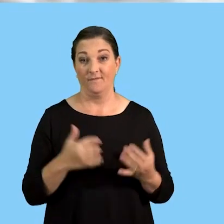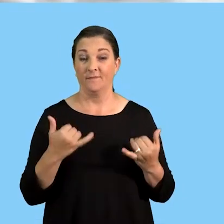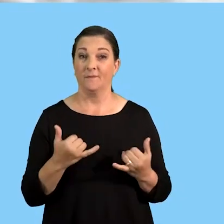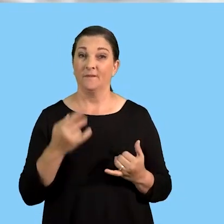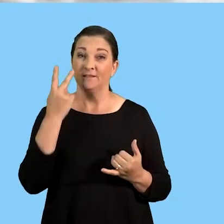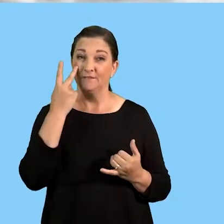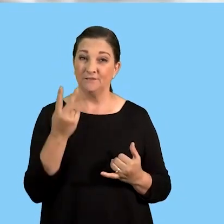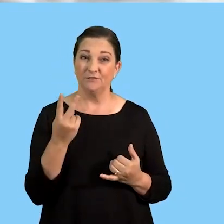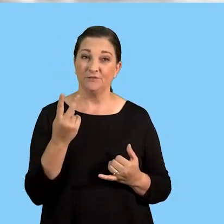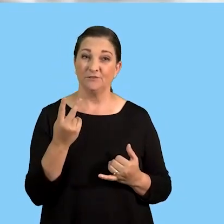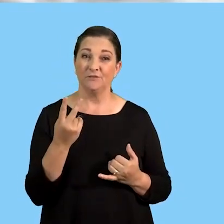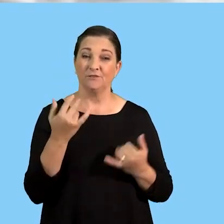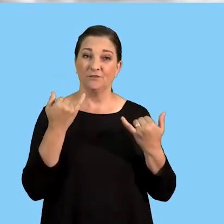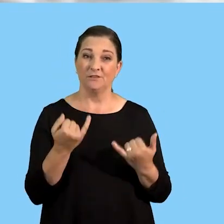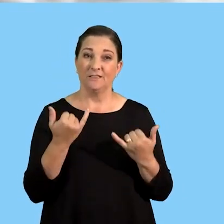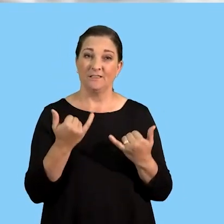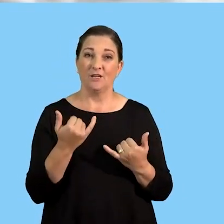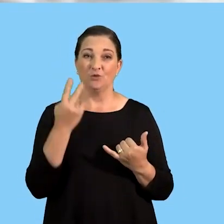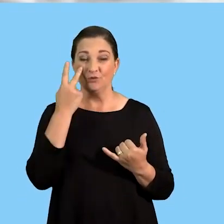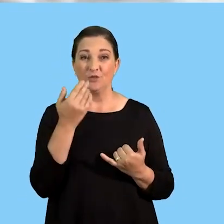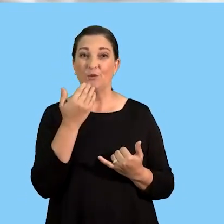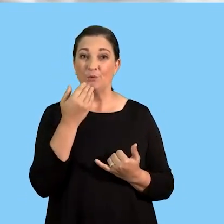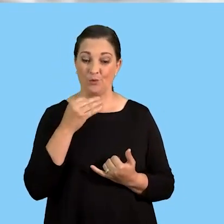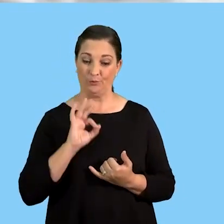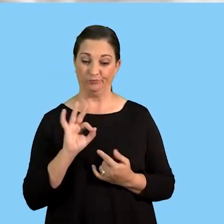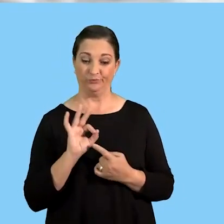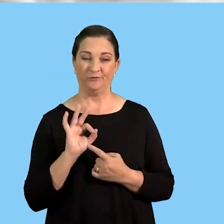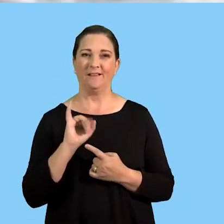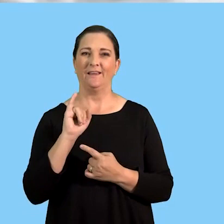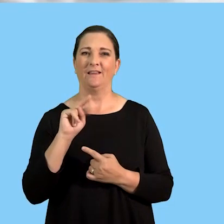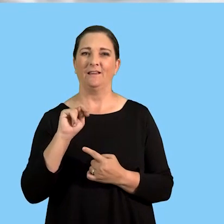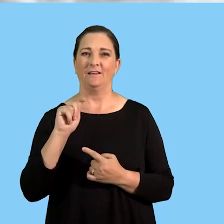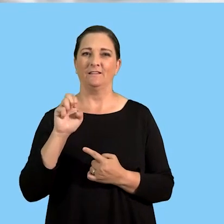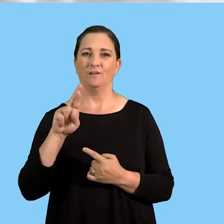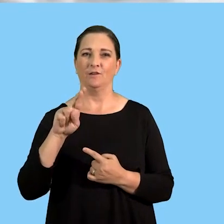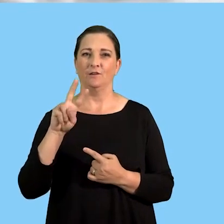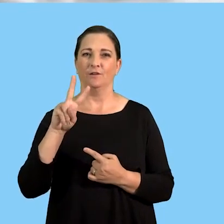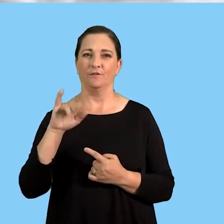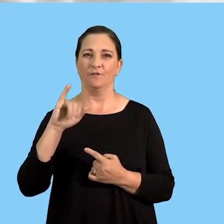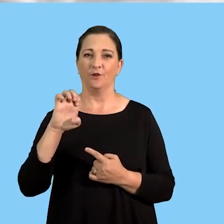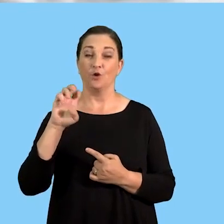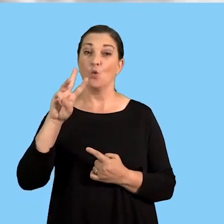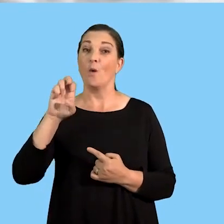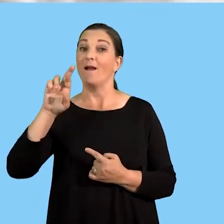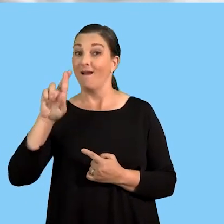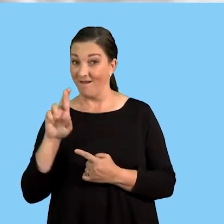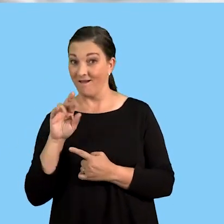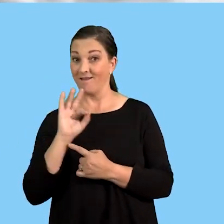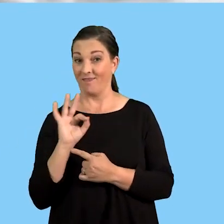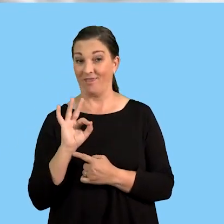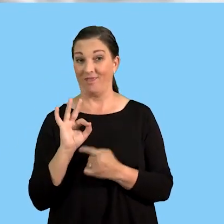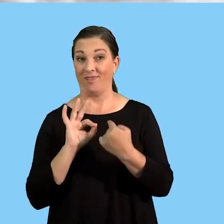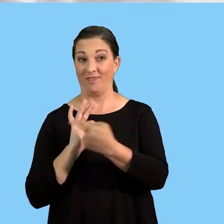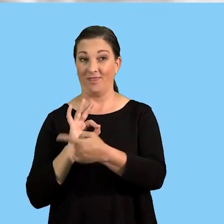let's look at the role of the interviewer during an interview. Now remember that